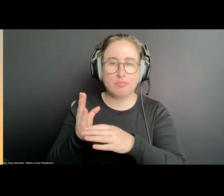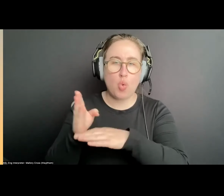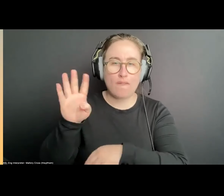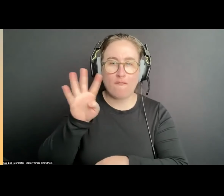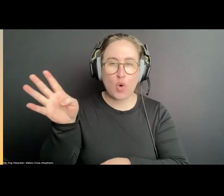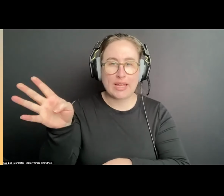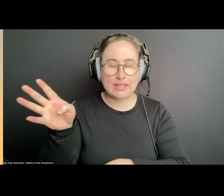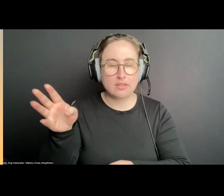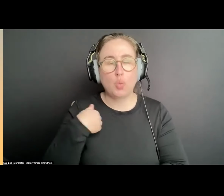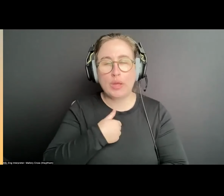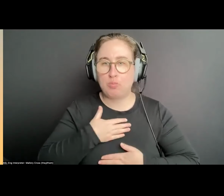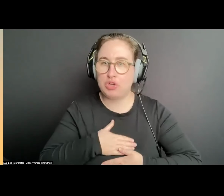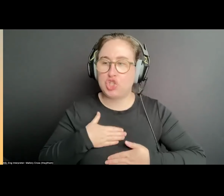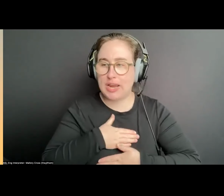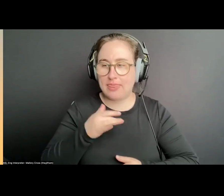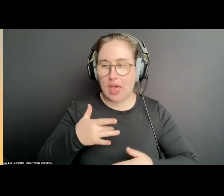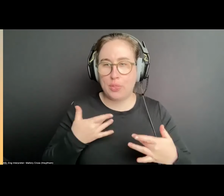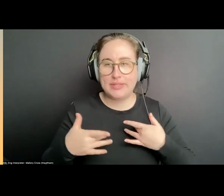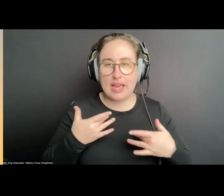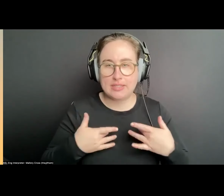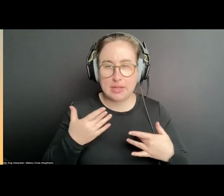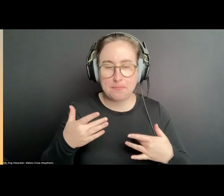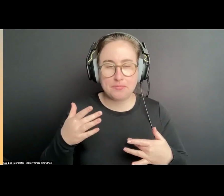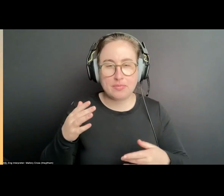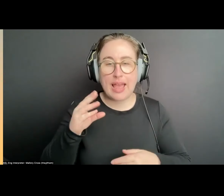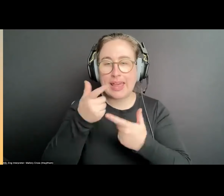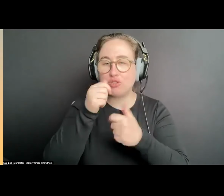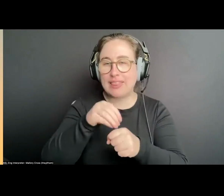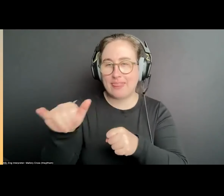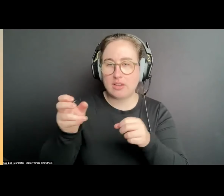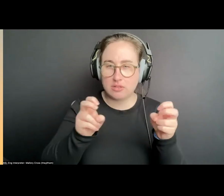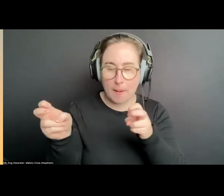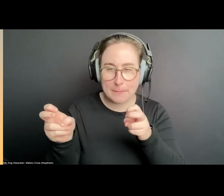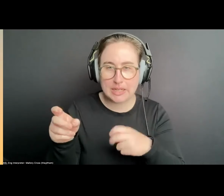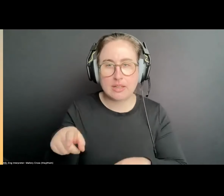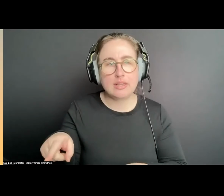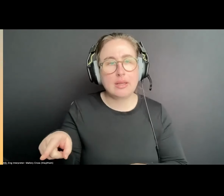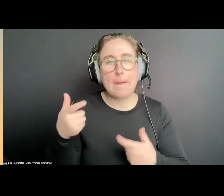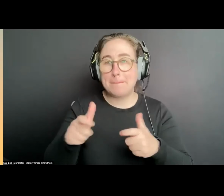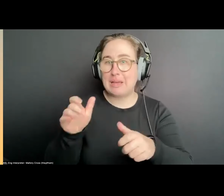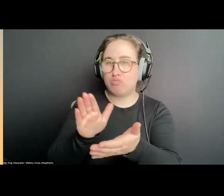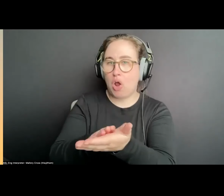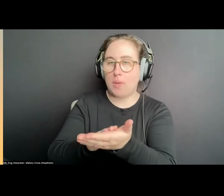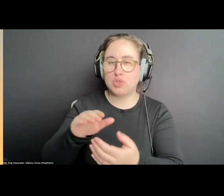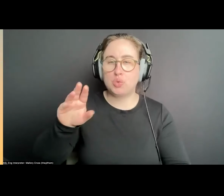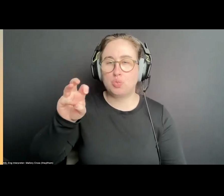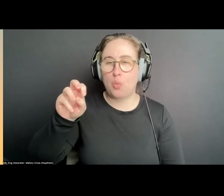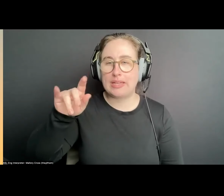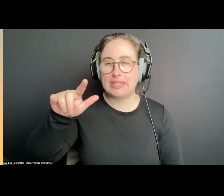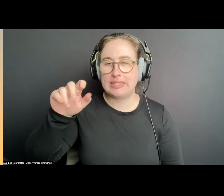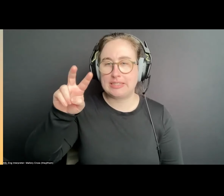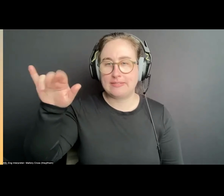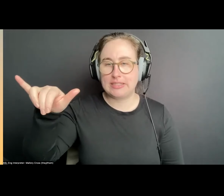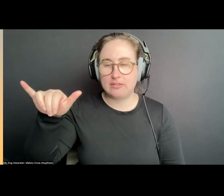so appreciated the enthusiasm and interest in that topic, and big props to Wendy Levy and the Alliance